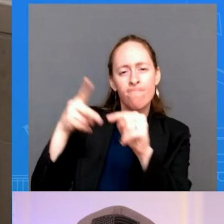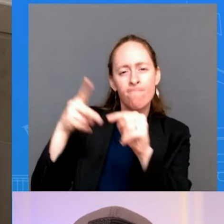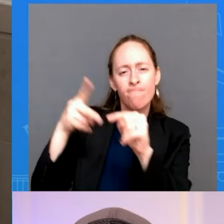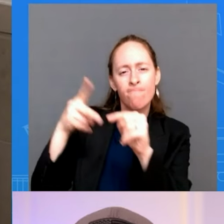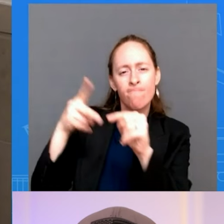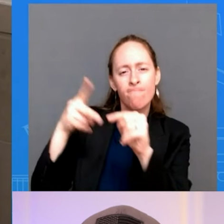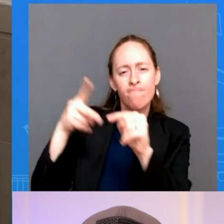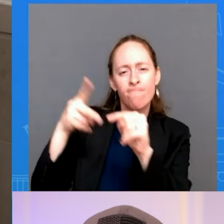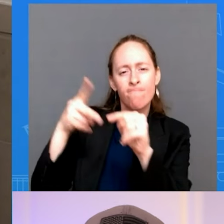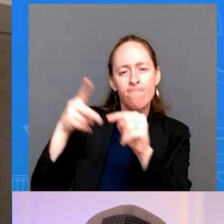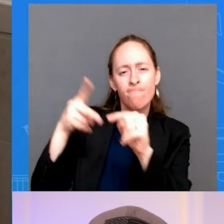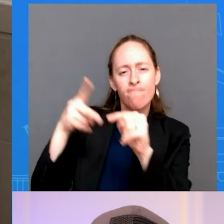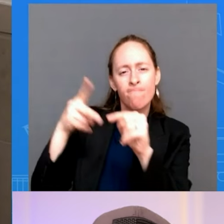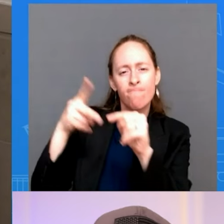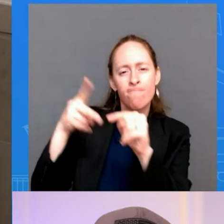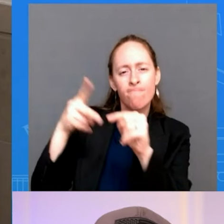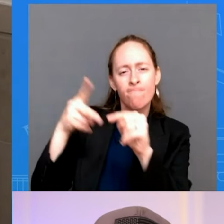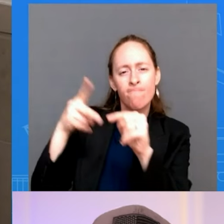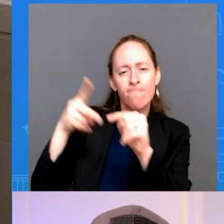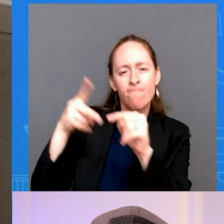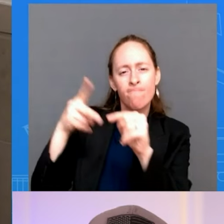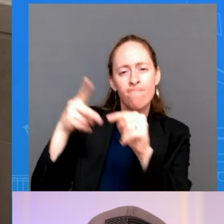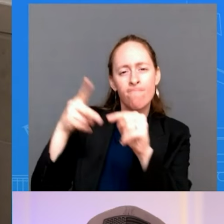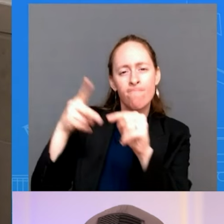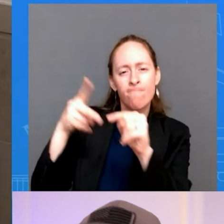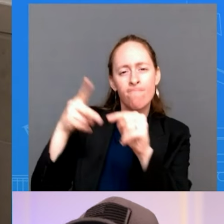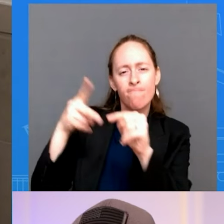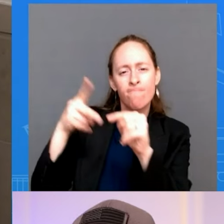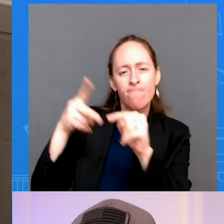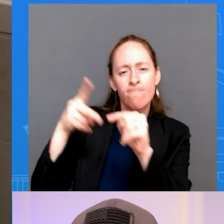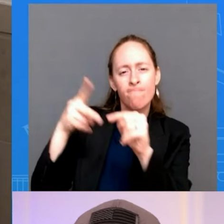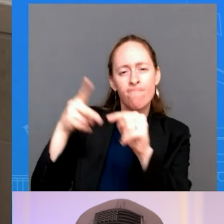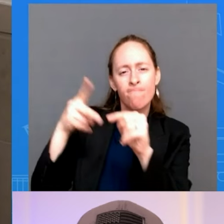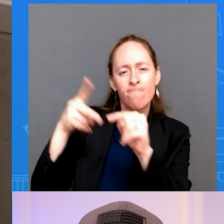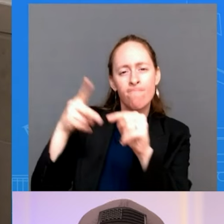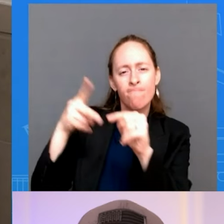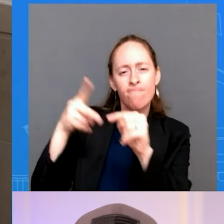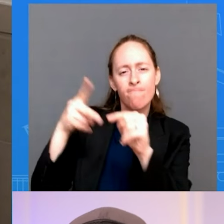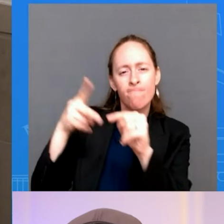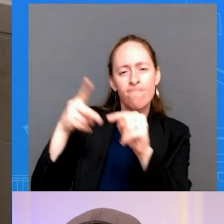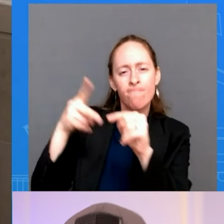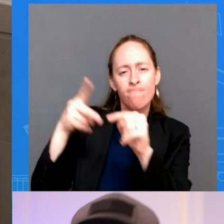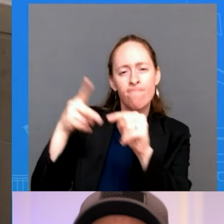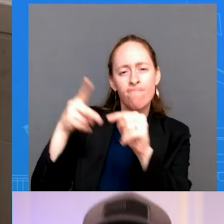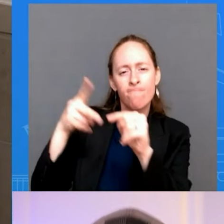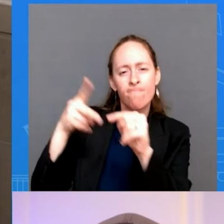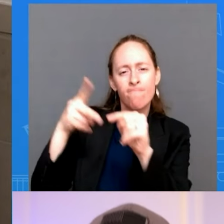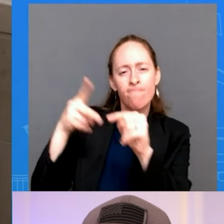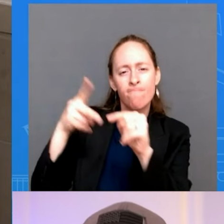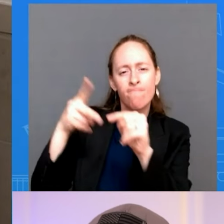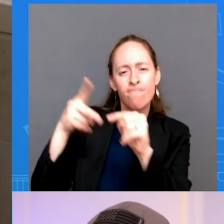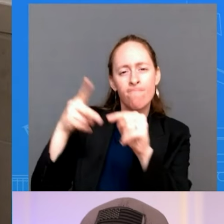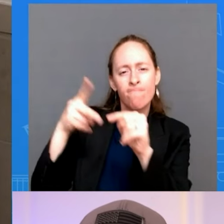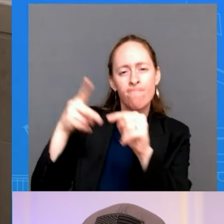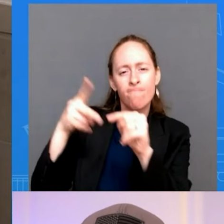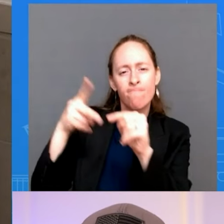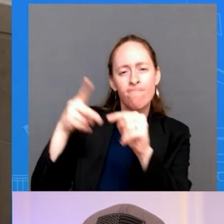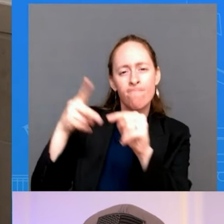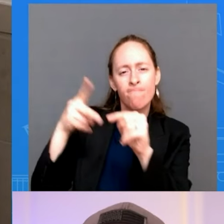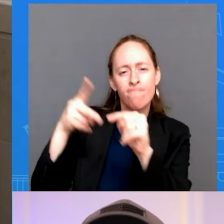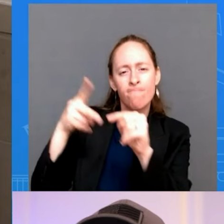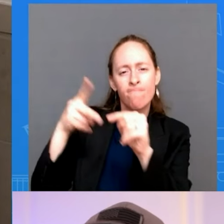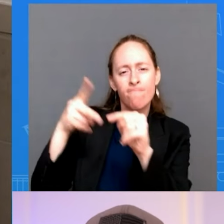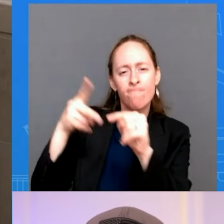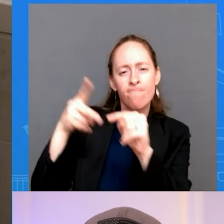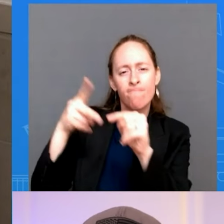corporations, about individuals, of which Joe Biden said anybody making under $400,000 wouldn't see a federal increase in their taxes. Turns out there is. It's not a drastic